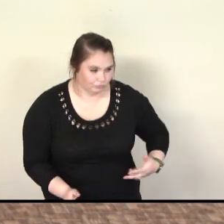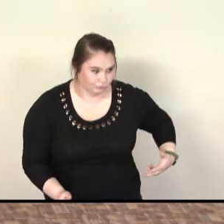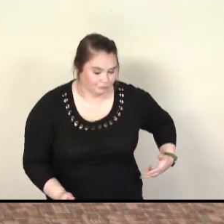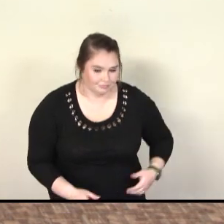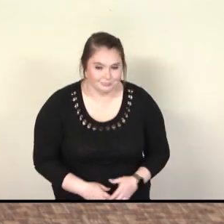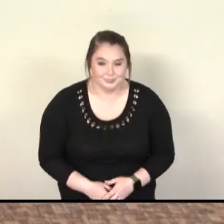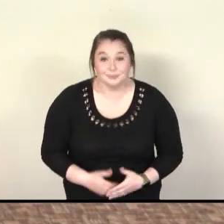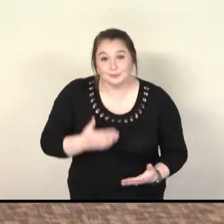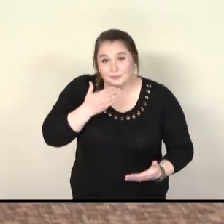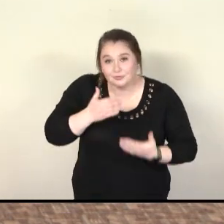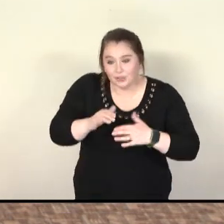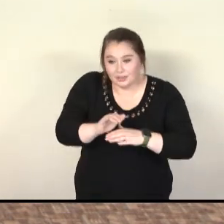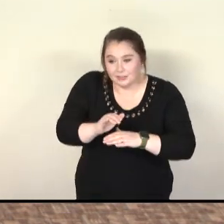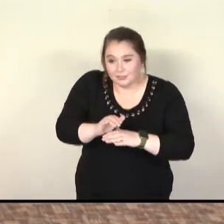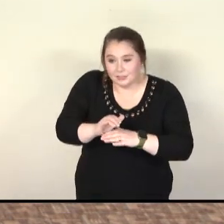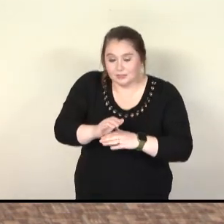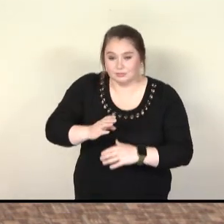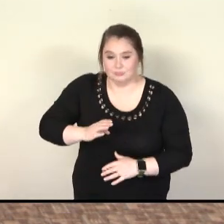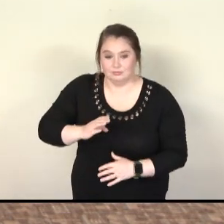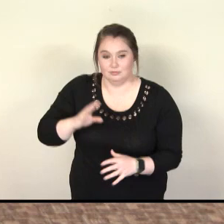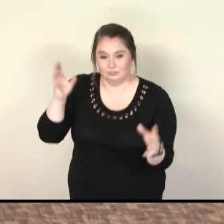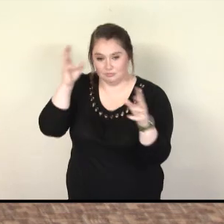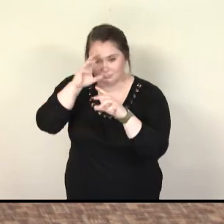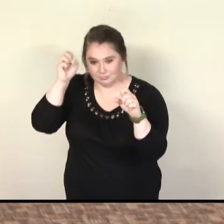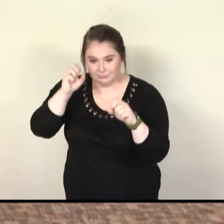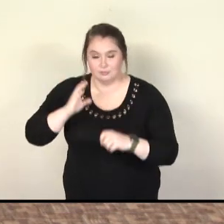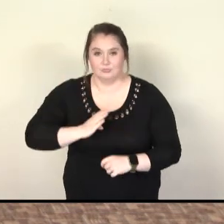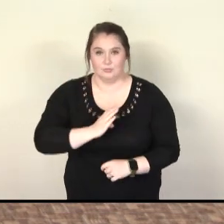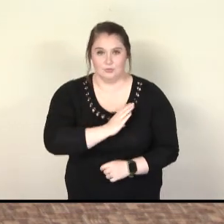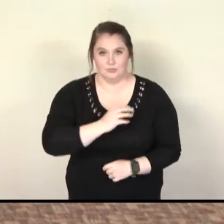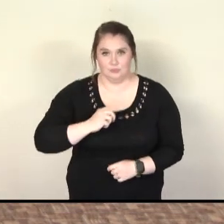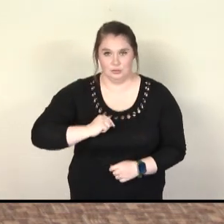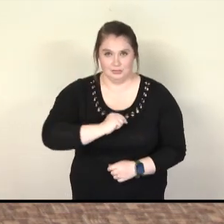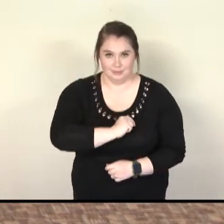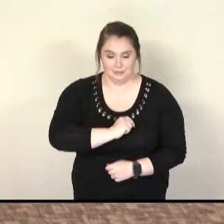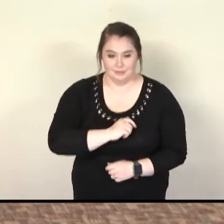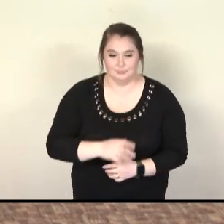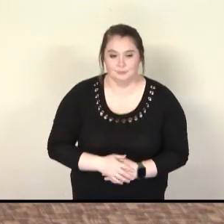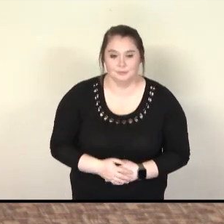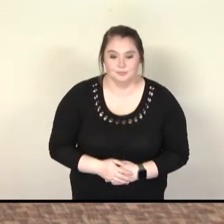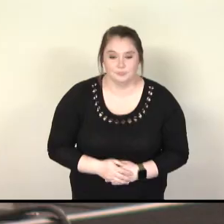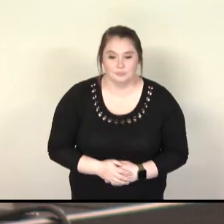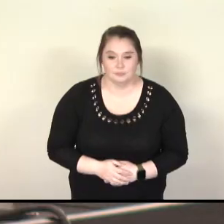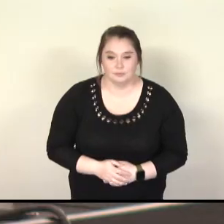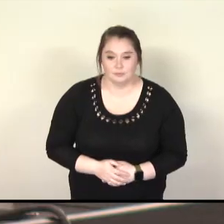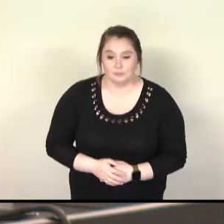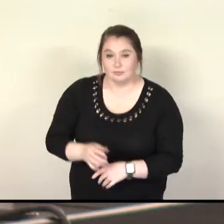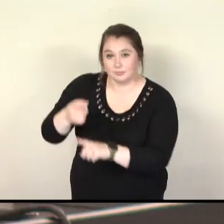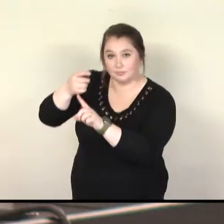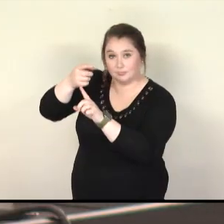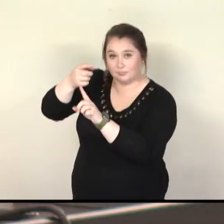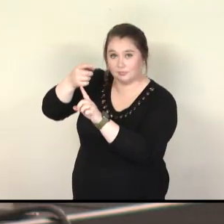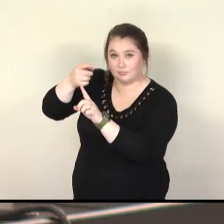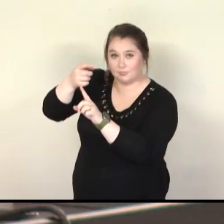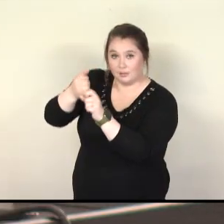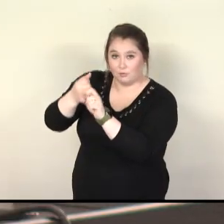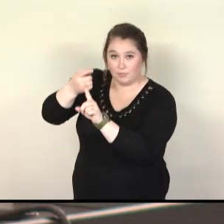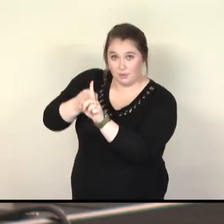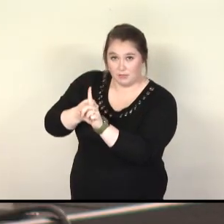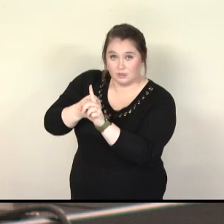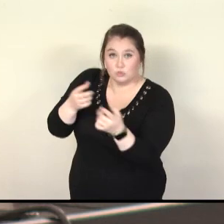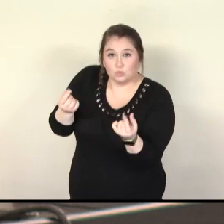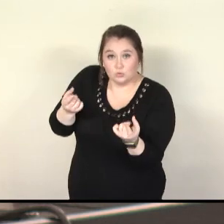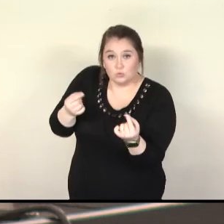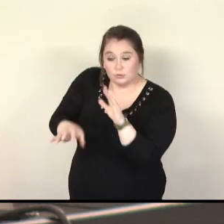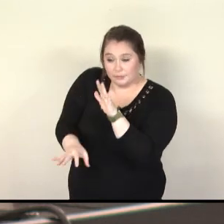Good evening, Madam President, trustees, Dr. Kincannon. Each month, one campus selects 2 students to lead the Pledge